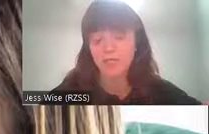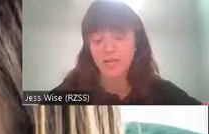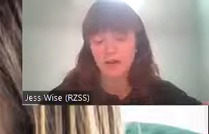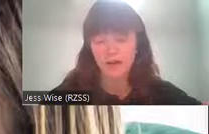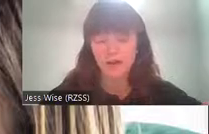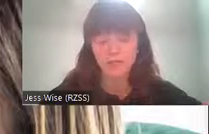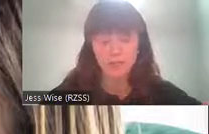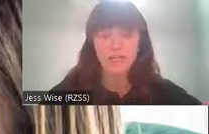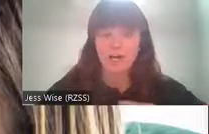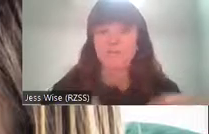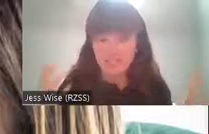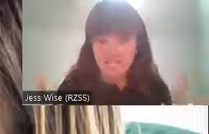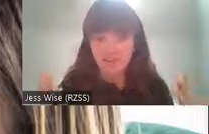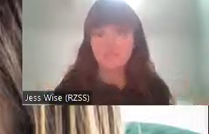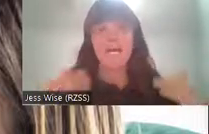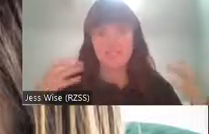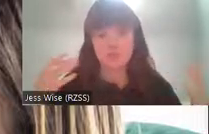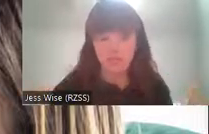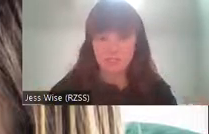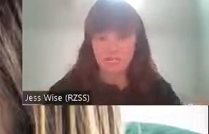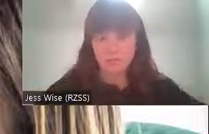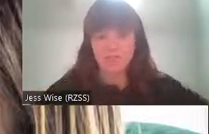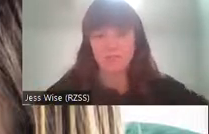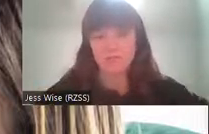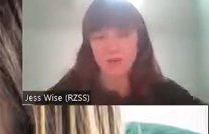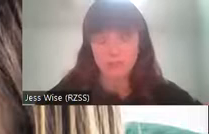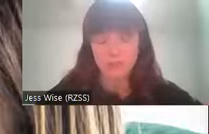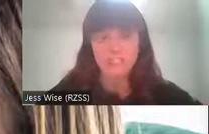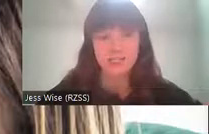we are looking after ourselves as well as being able